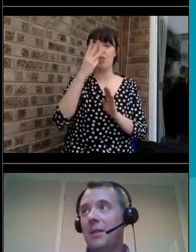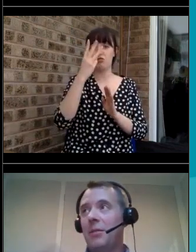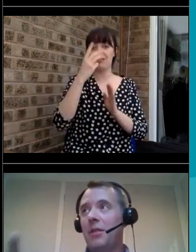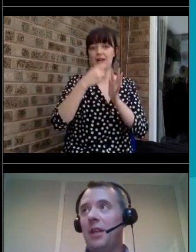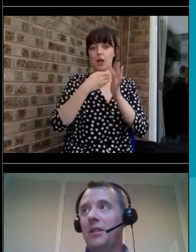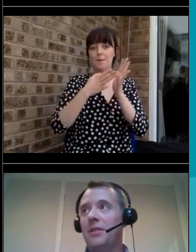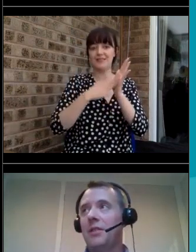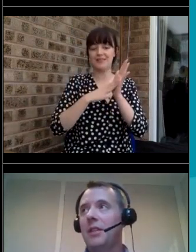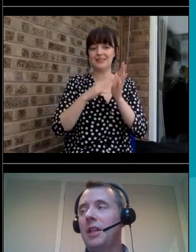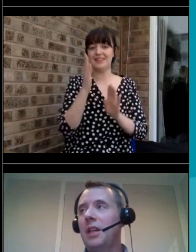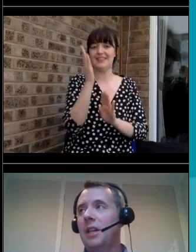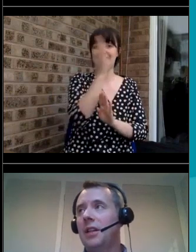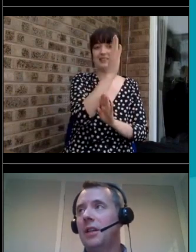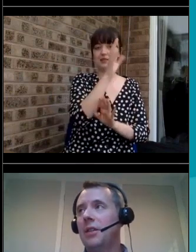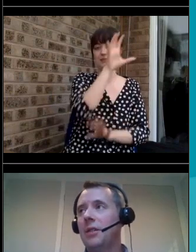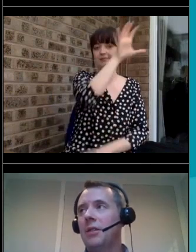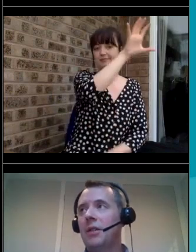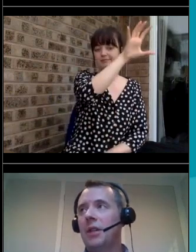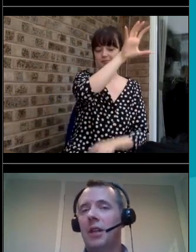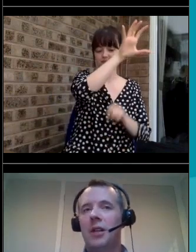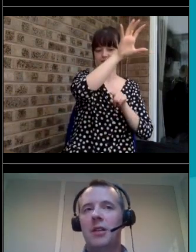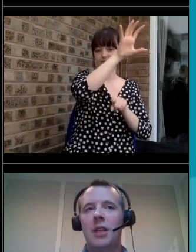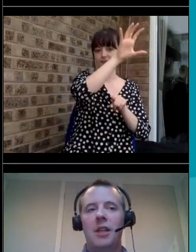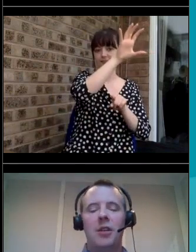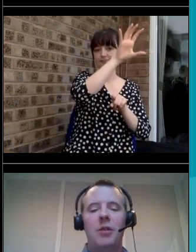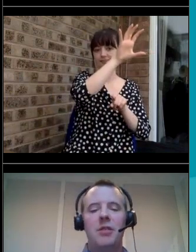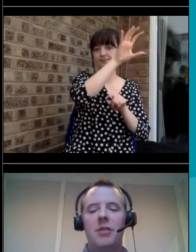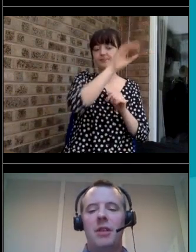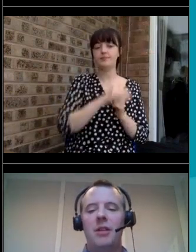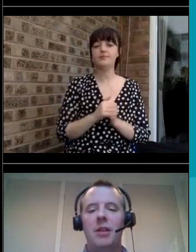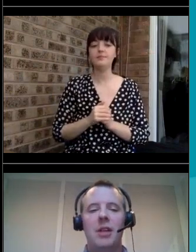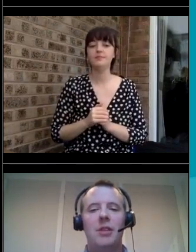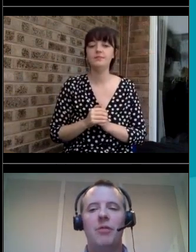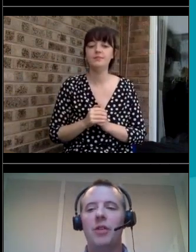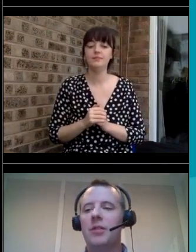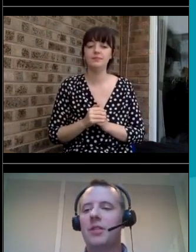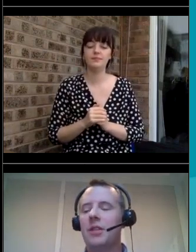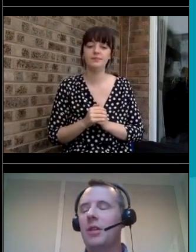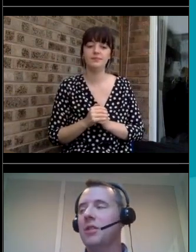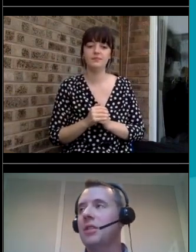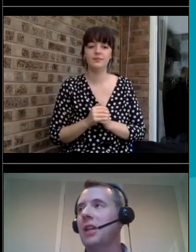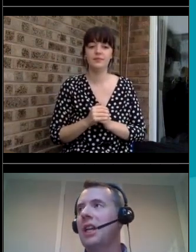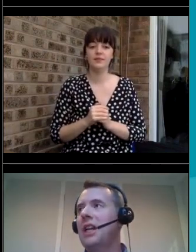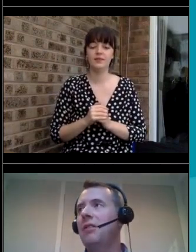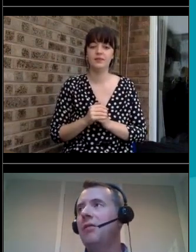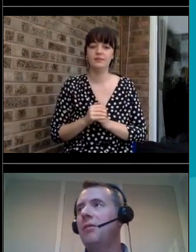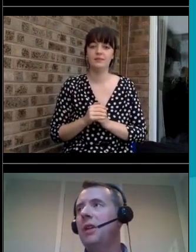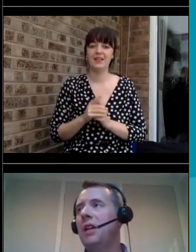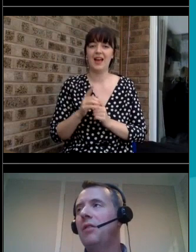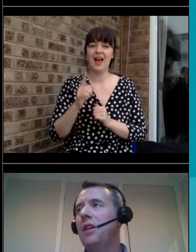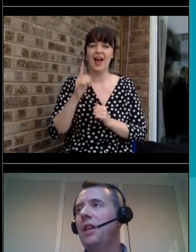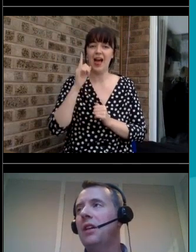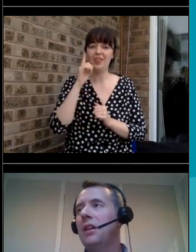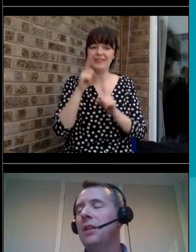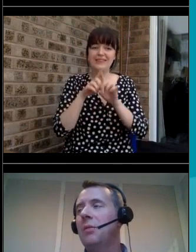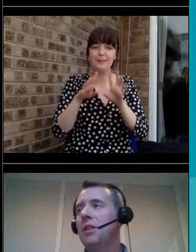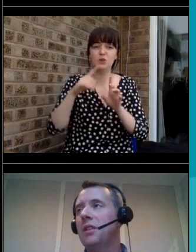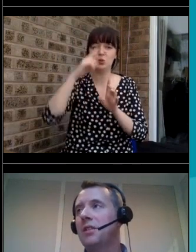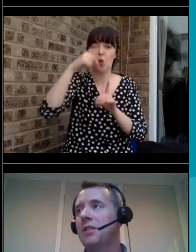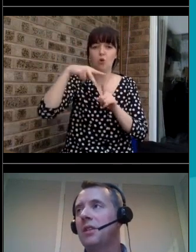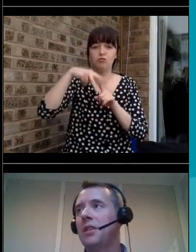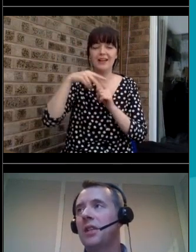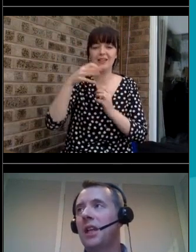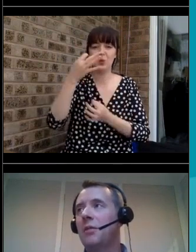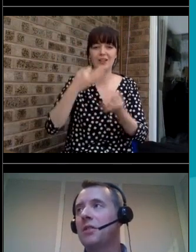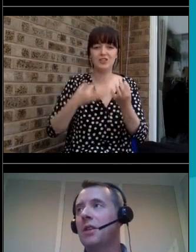best thing, as I said with the answer to the equestrian routes question. If the